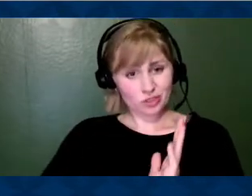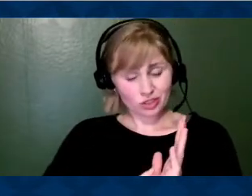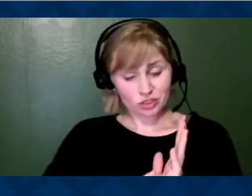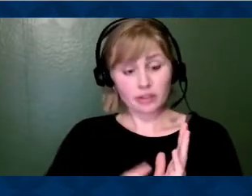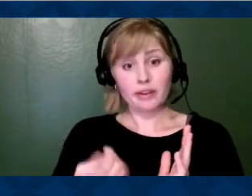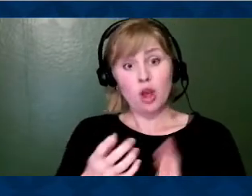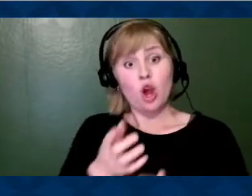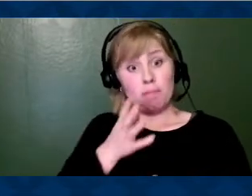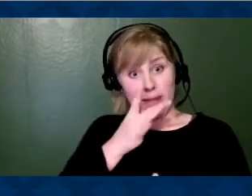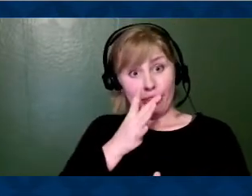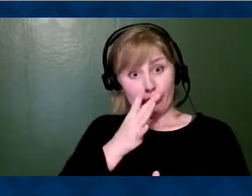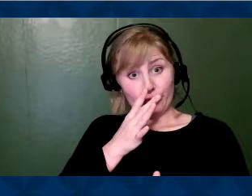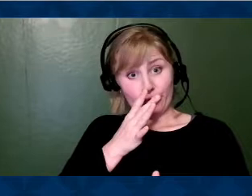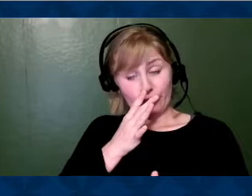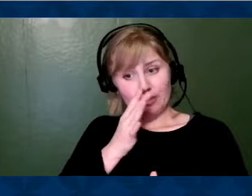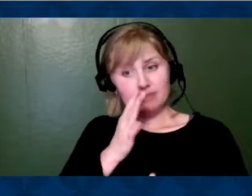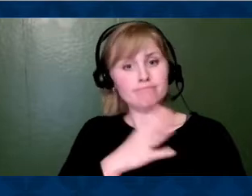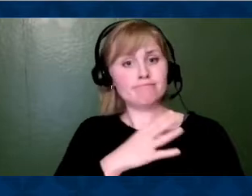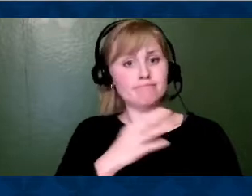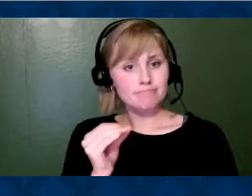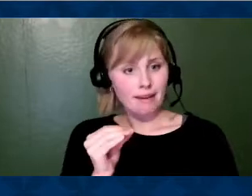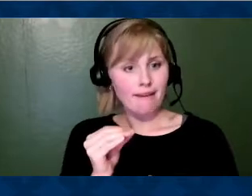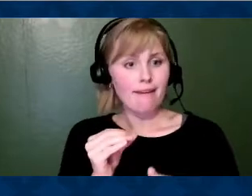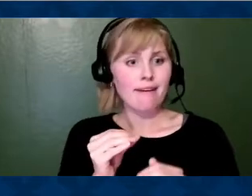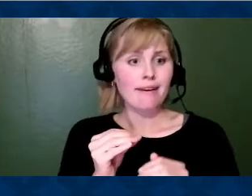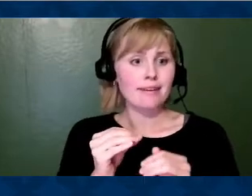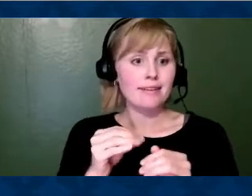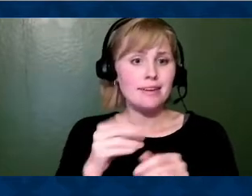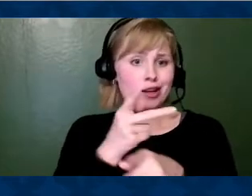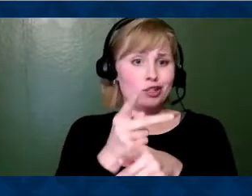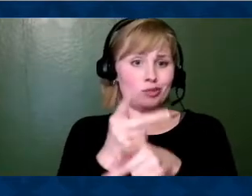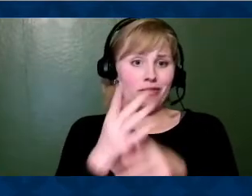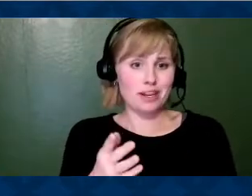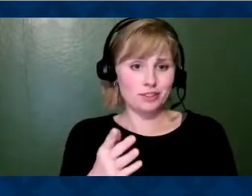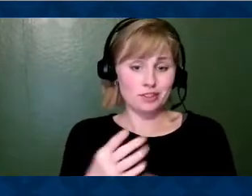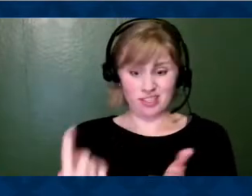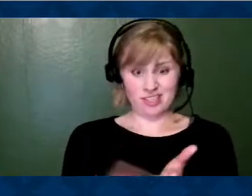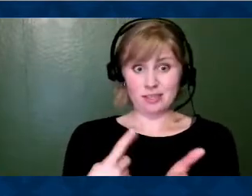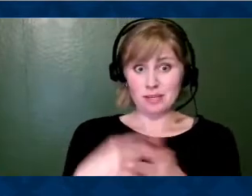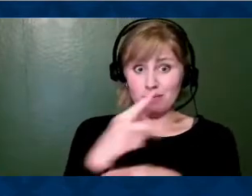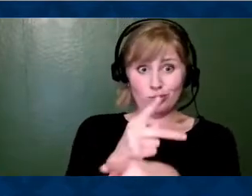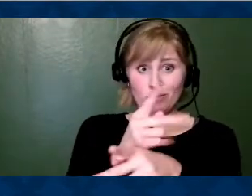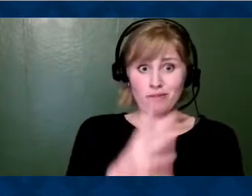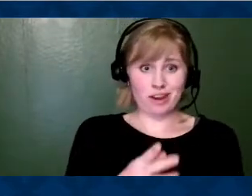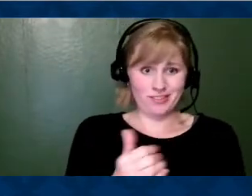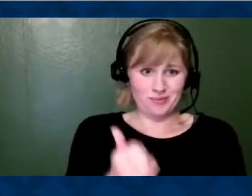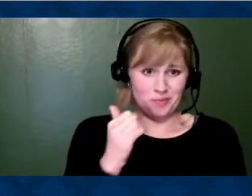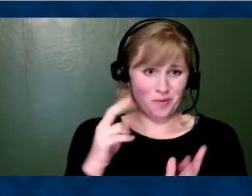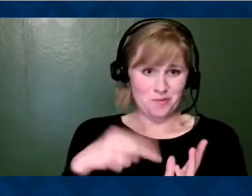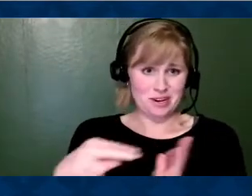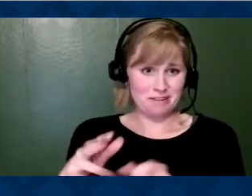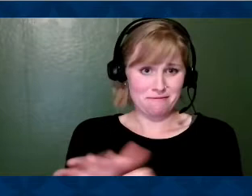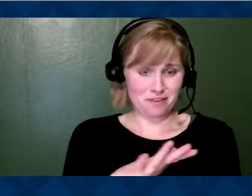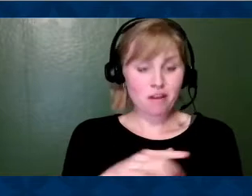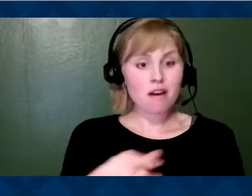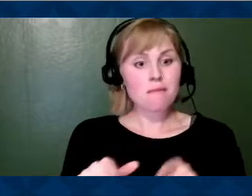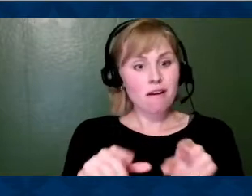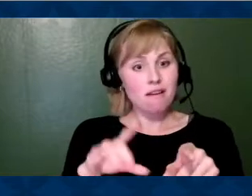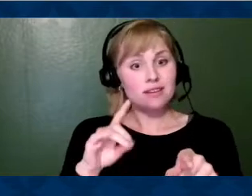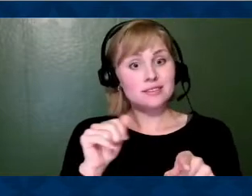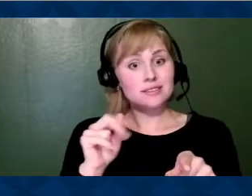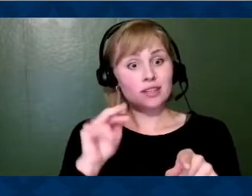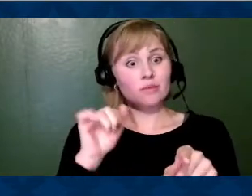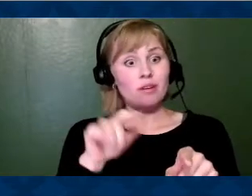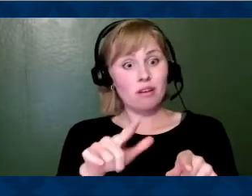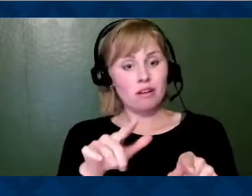in some cases, the latter, it doesn't even happen, but not for Daryl. He already has his dissertation